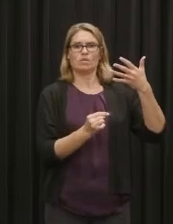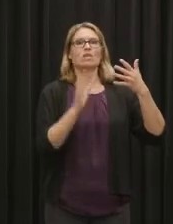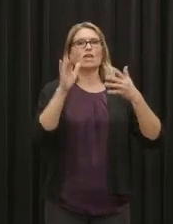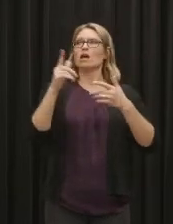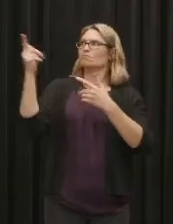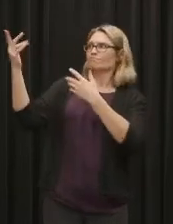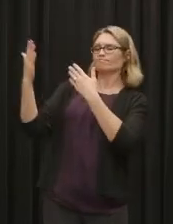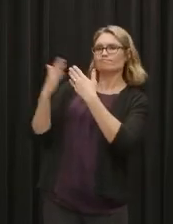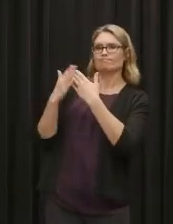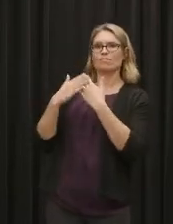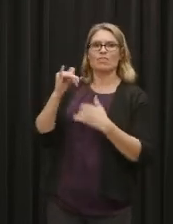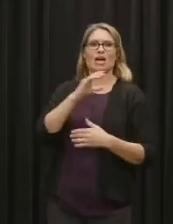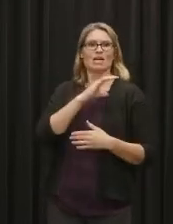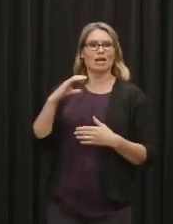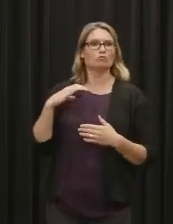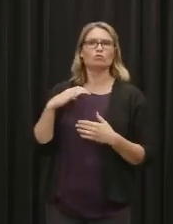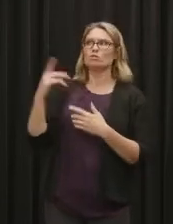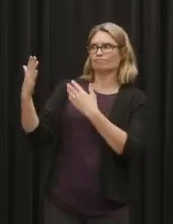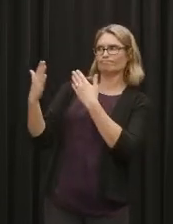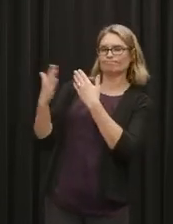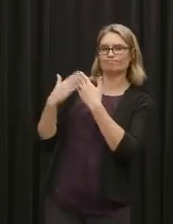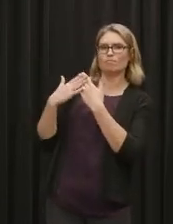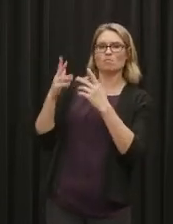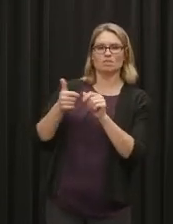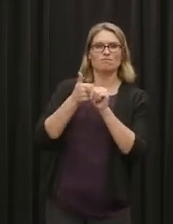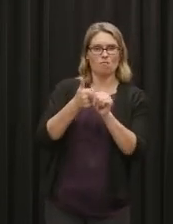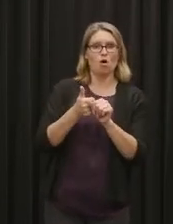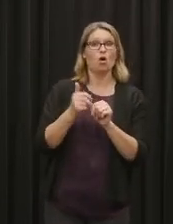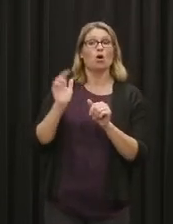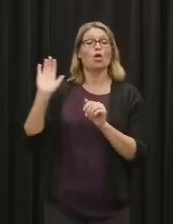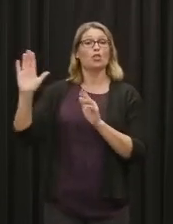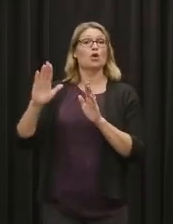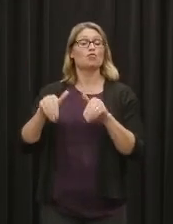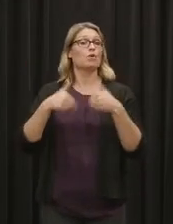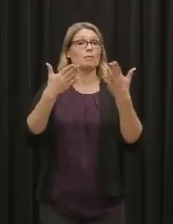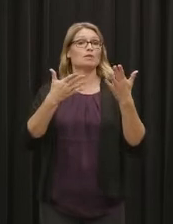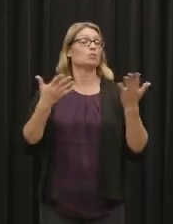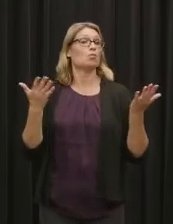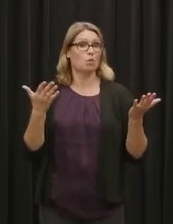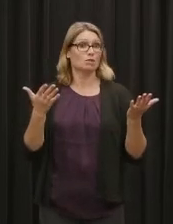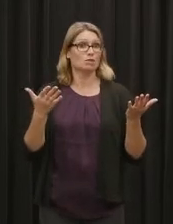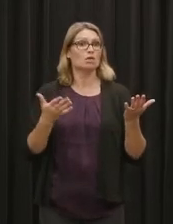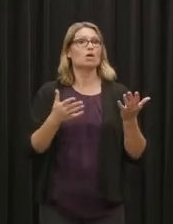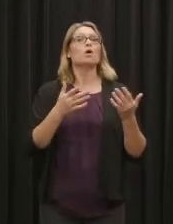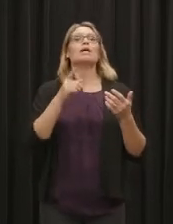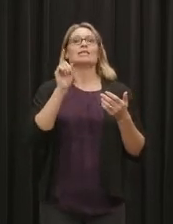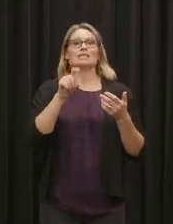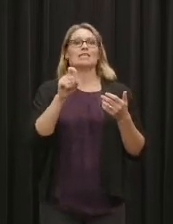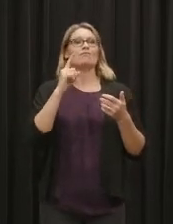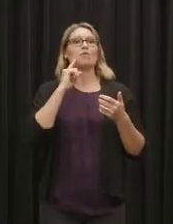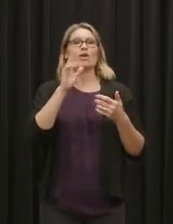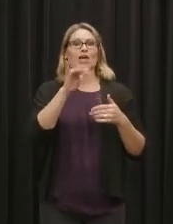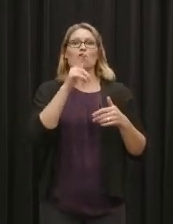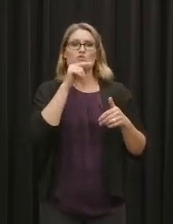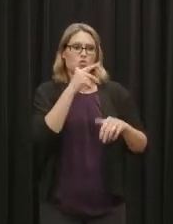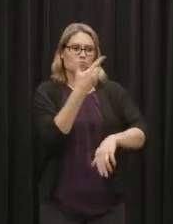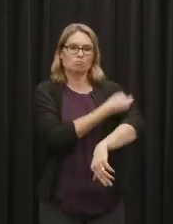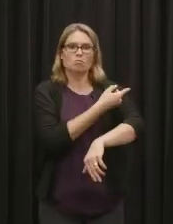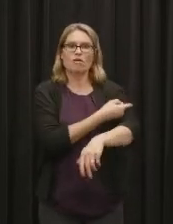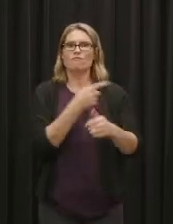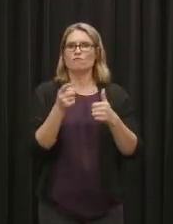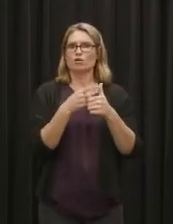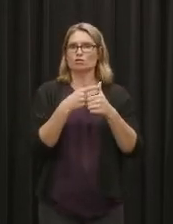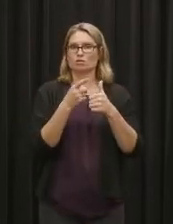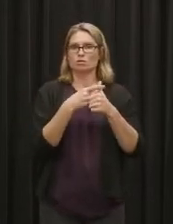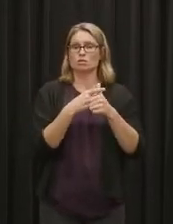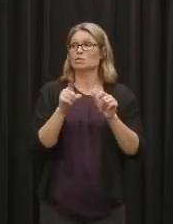National Advisory Council on Immunization, their recommendations on key populations to be immunized first.